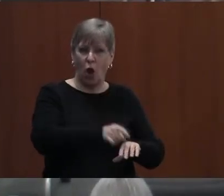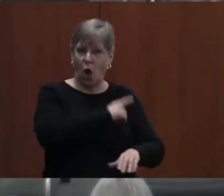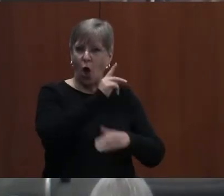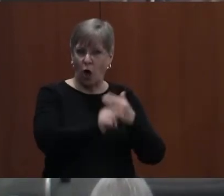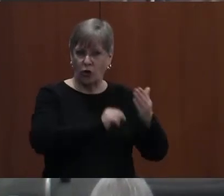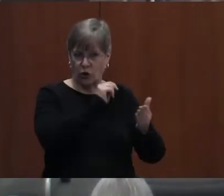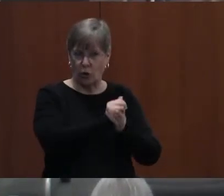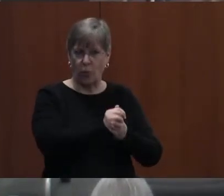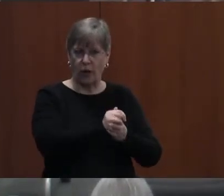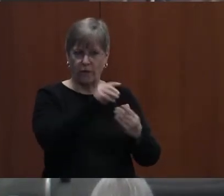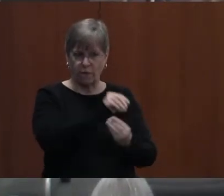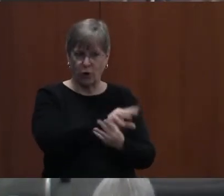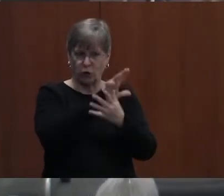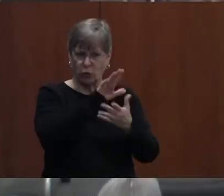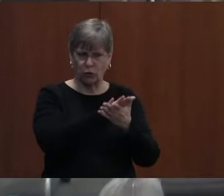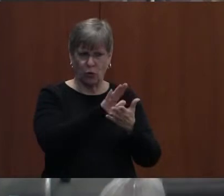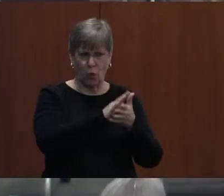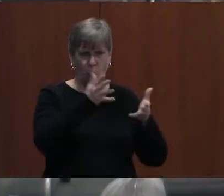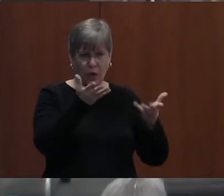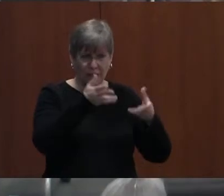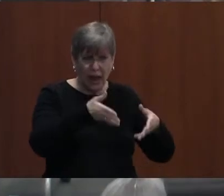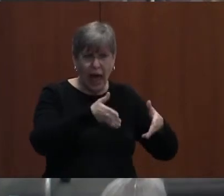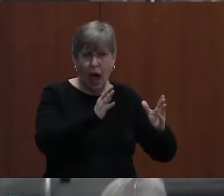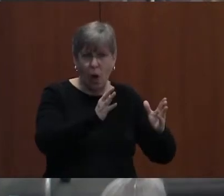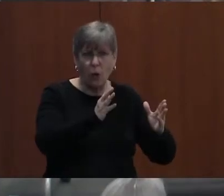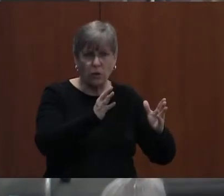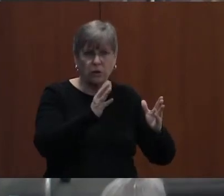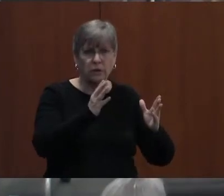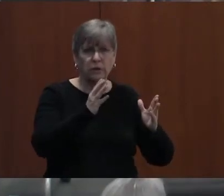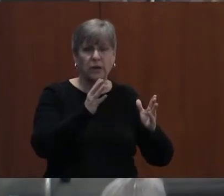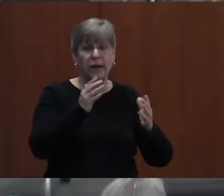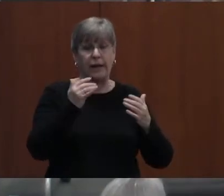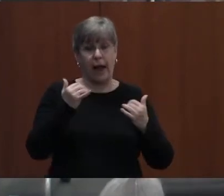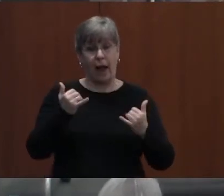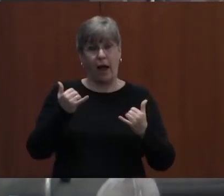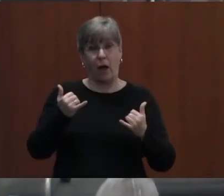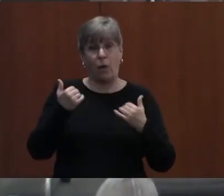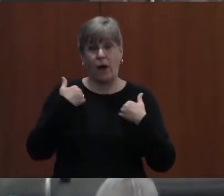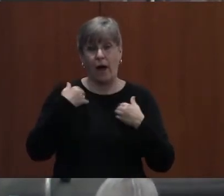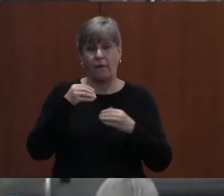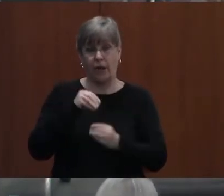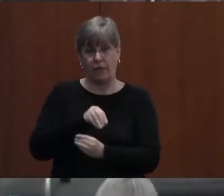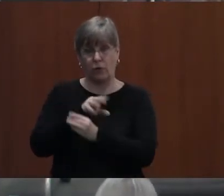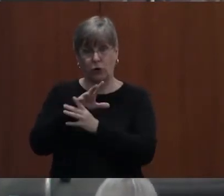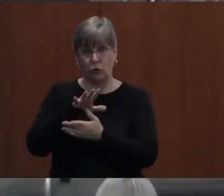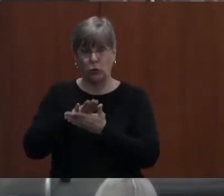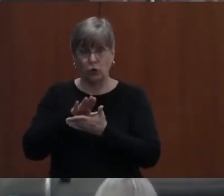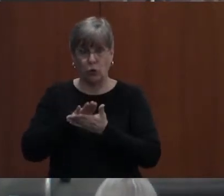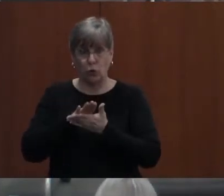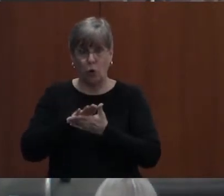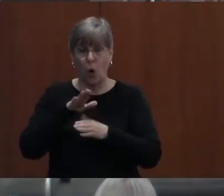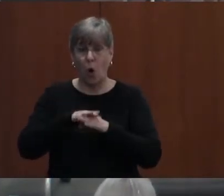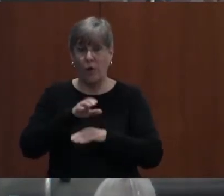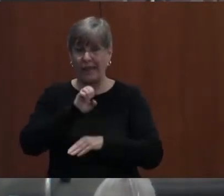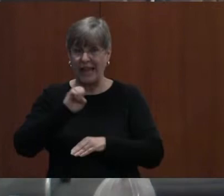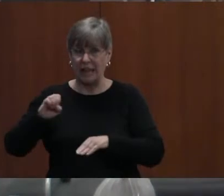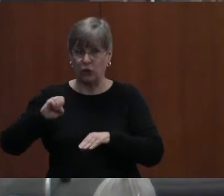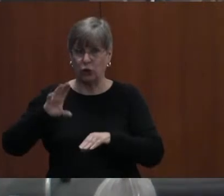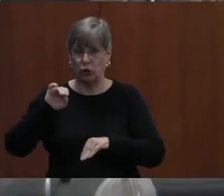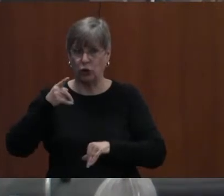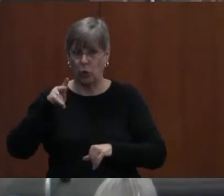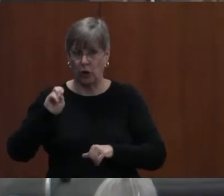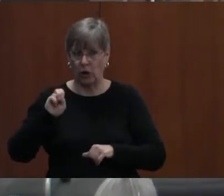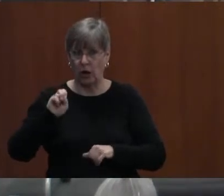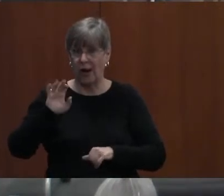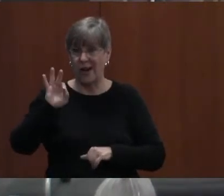terms of virtual school, what can be allowed. There is currently a virtual school on the Eastern Shore that